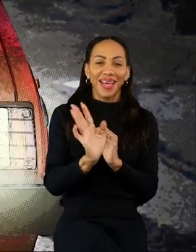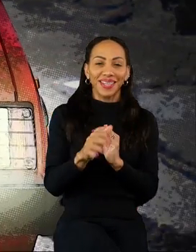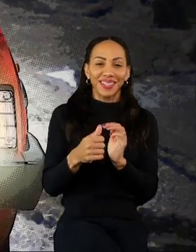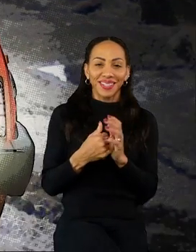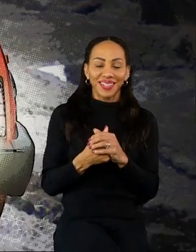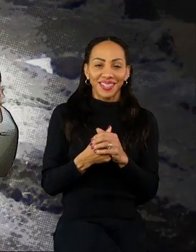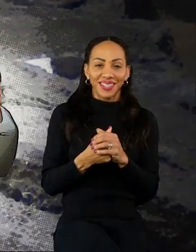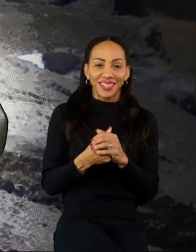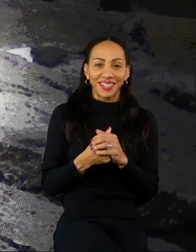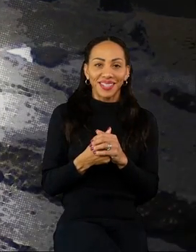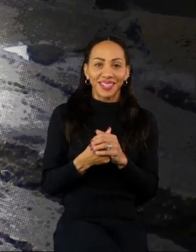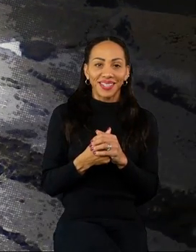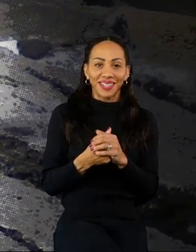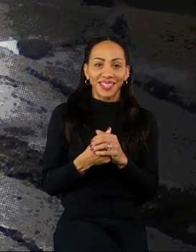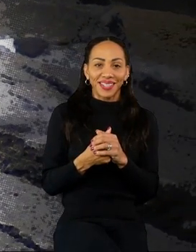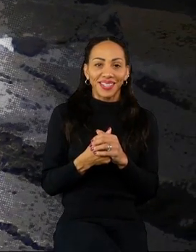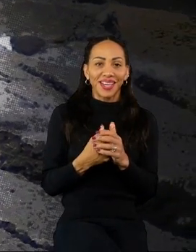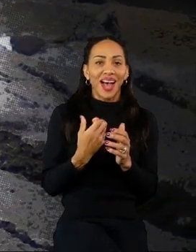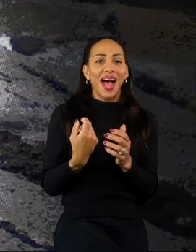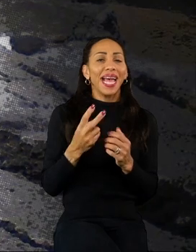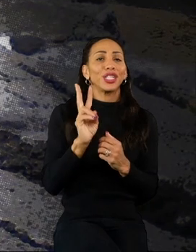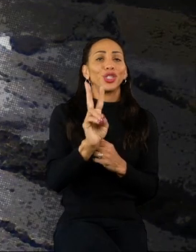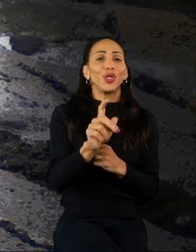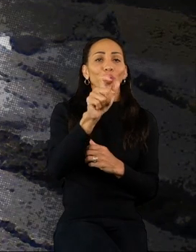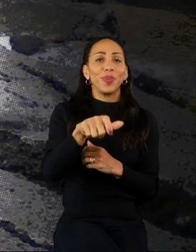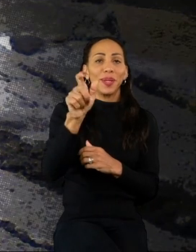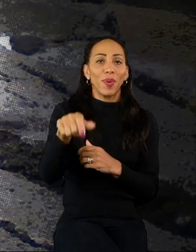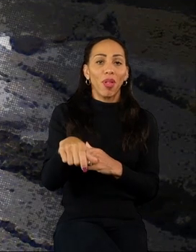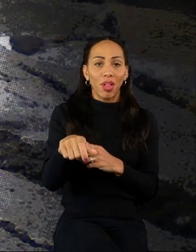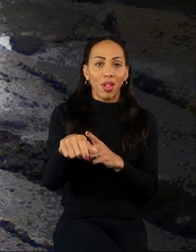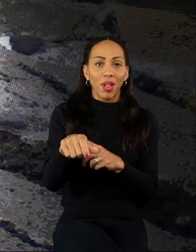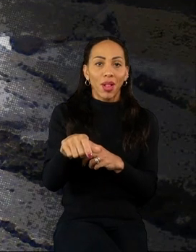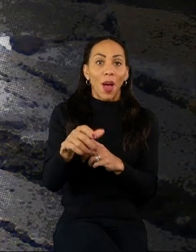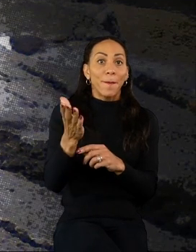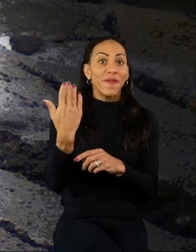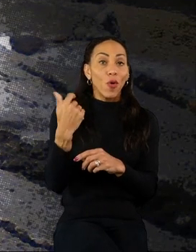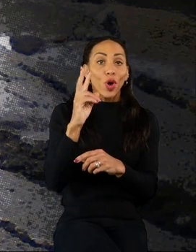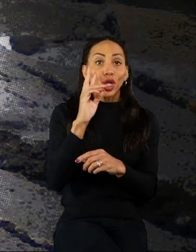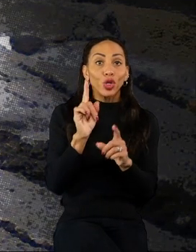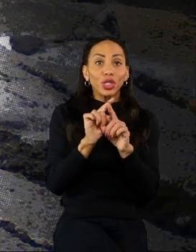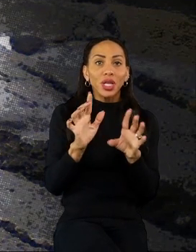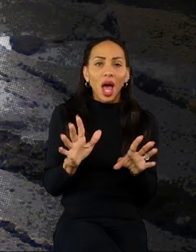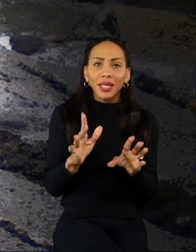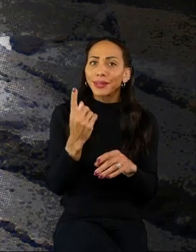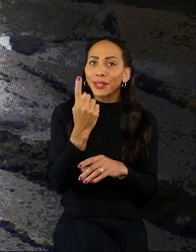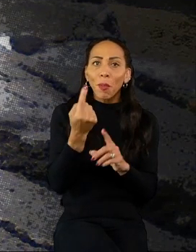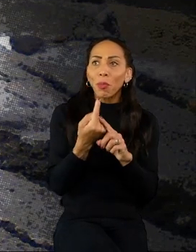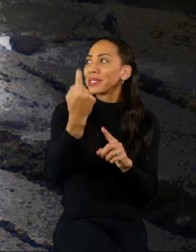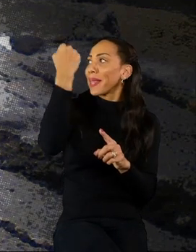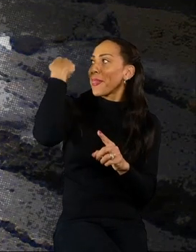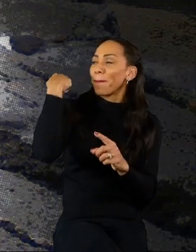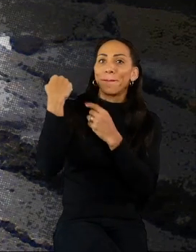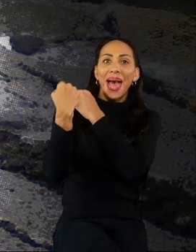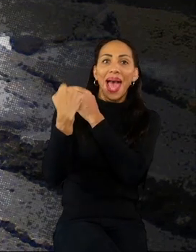Yes, Kim. Kim, hi, Kim, okay. Before, when I had somebody else, actually did have two people in here once before, it did look like somebody was in the back